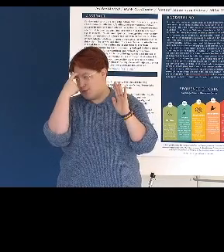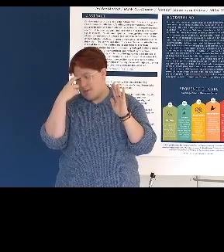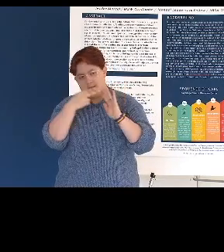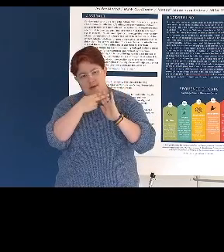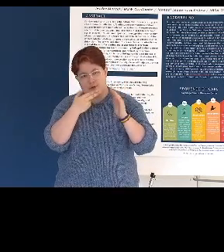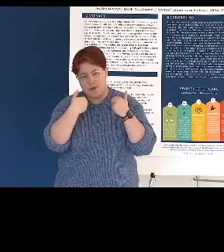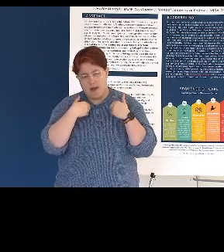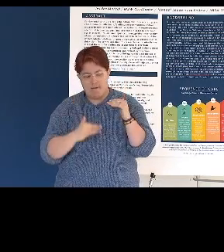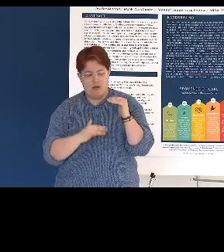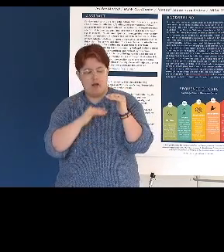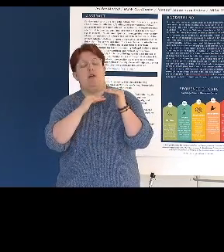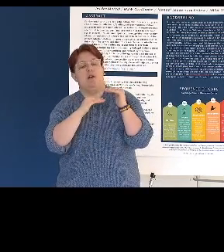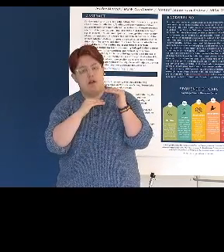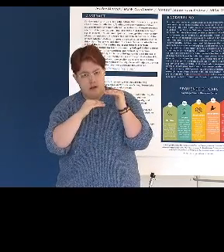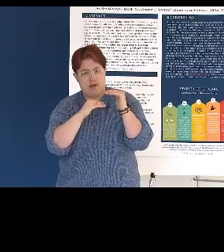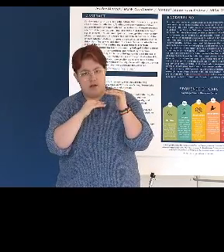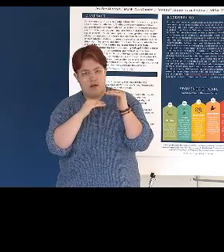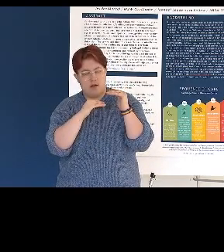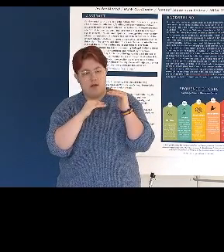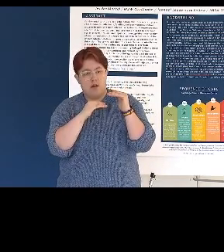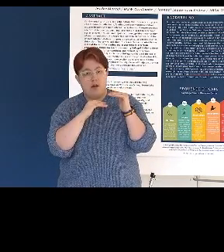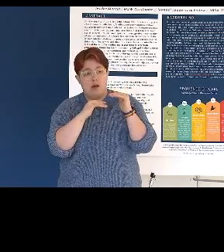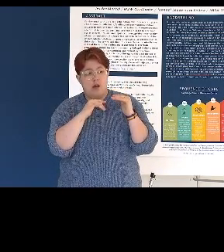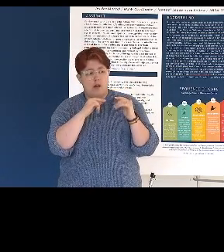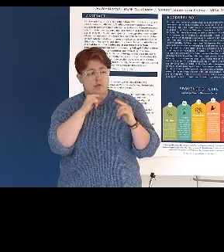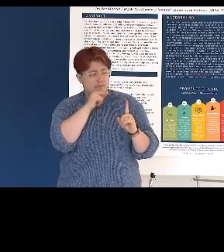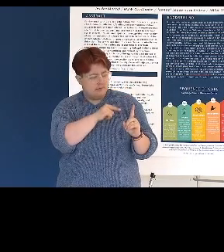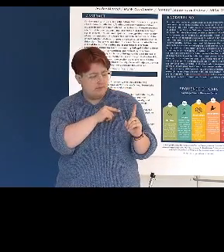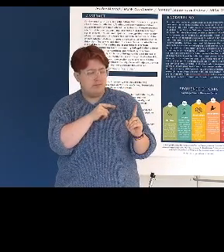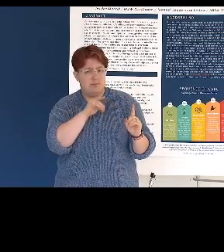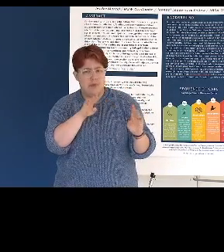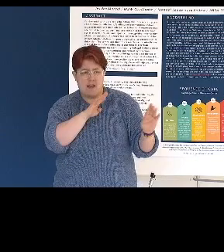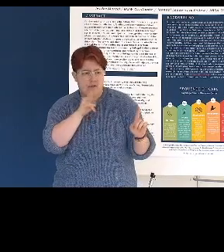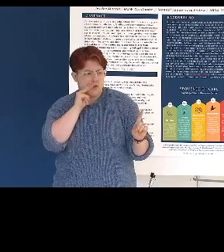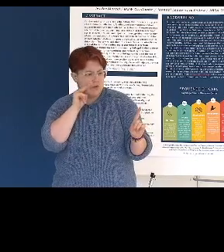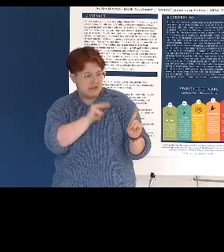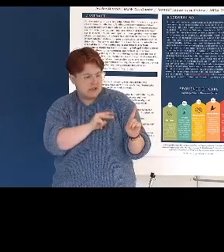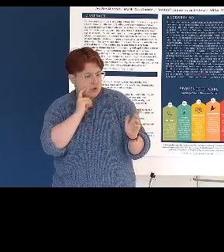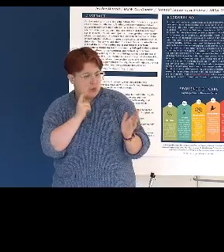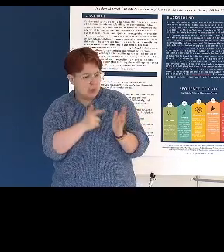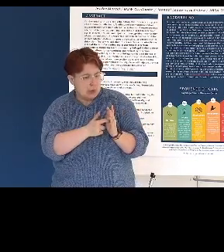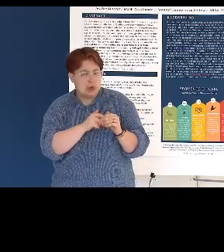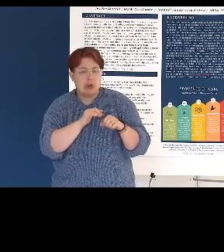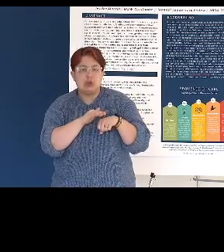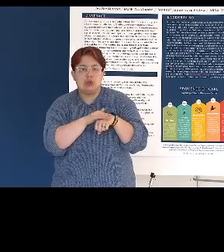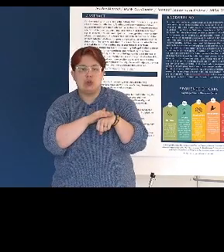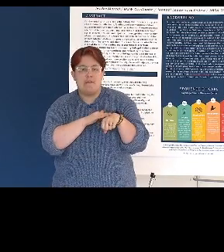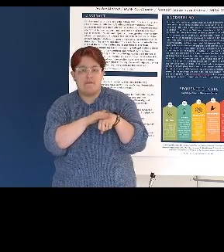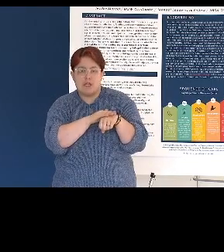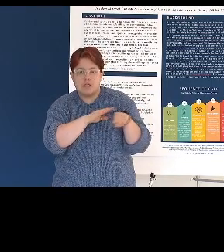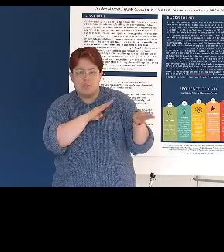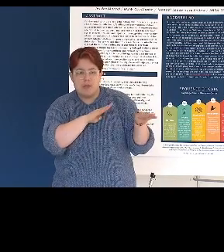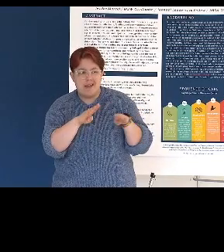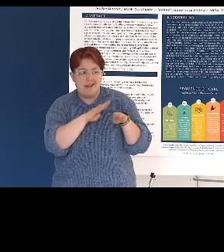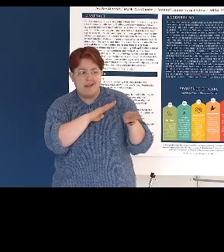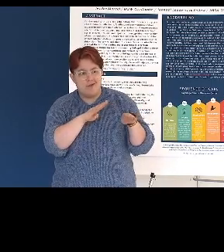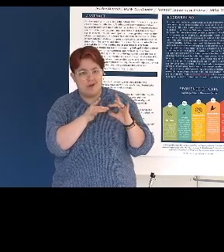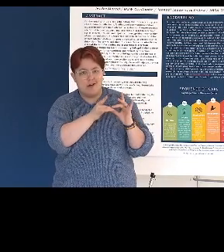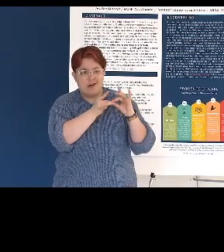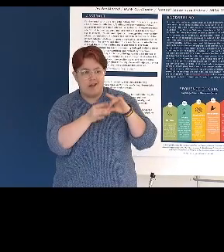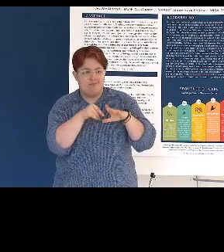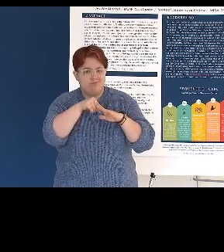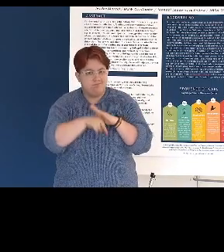is the fact that many of the behaviors we see are actually surface level manifestations of a more deeply rooted